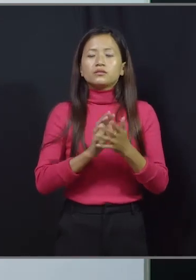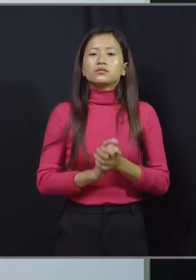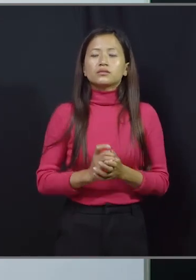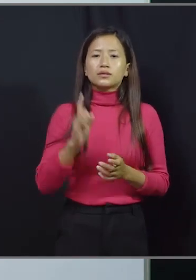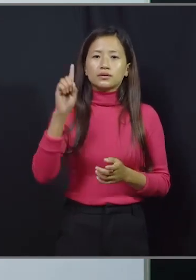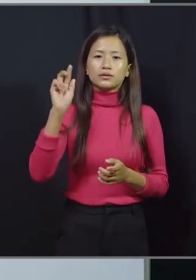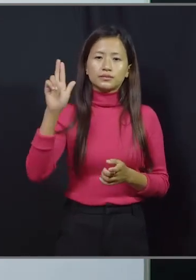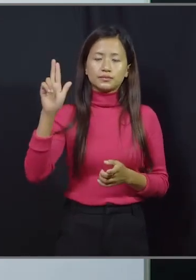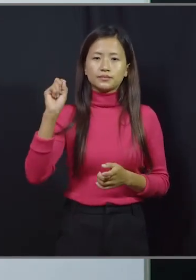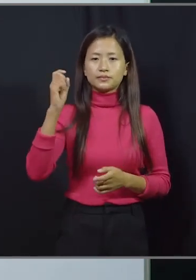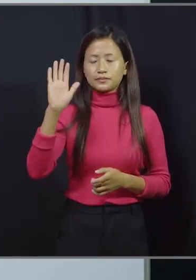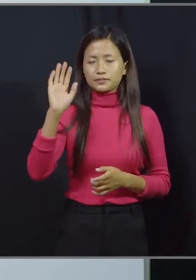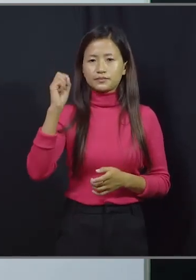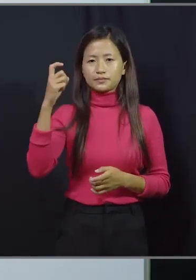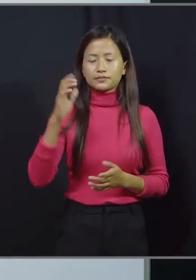you will find that